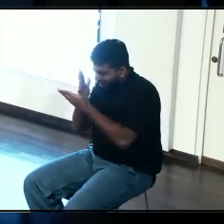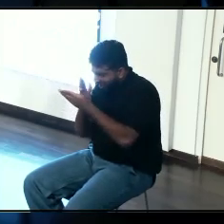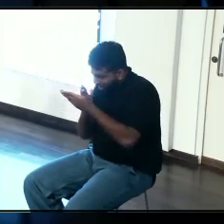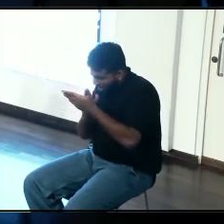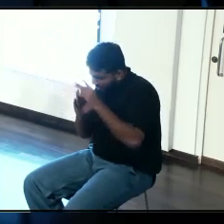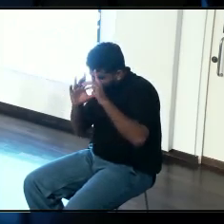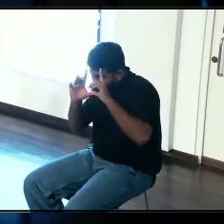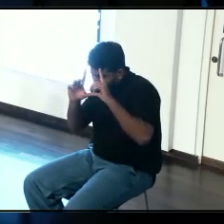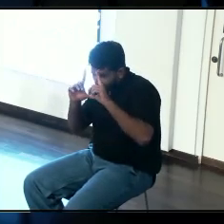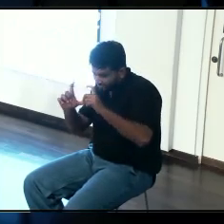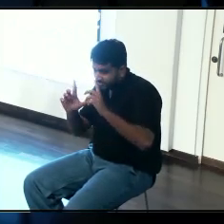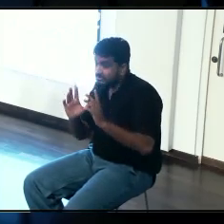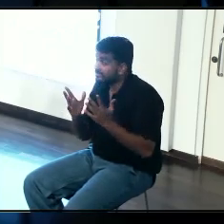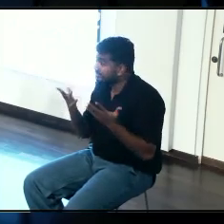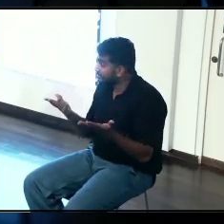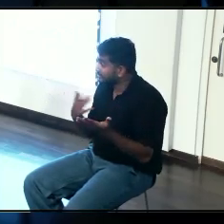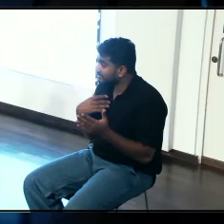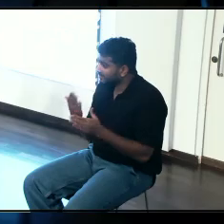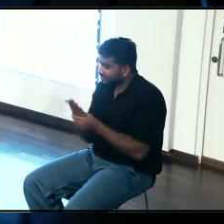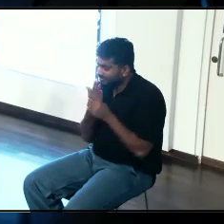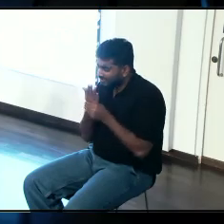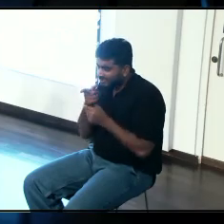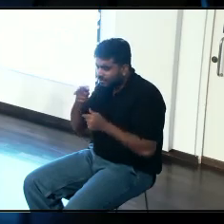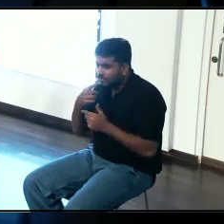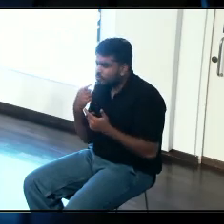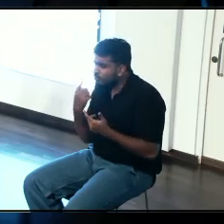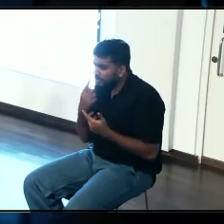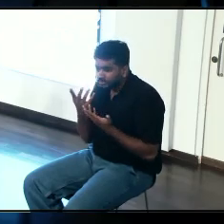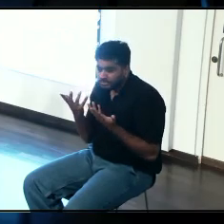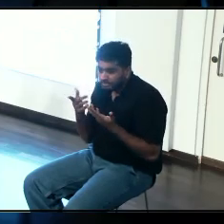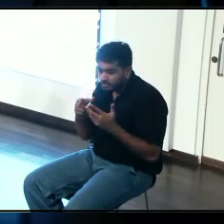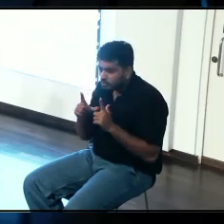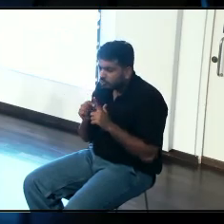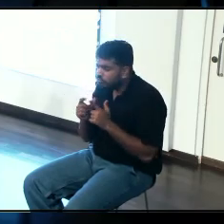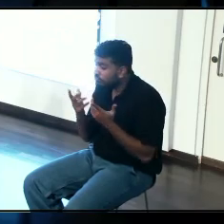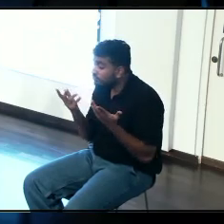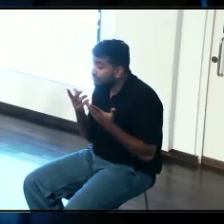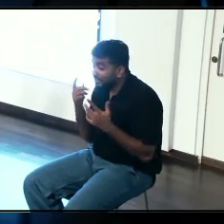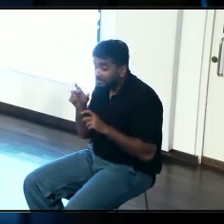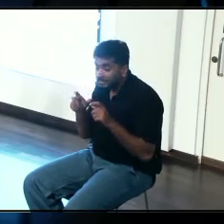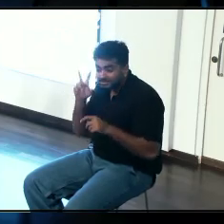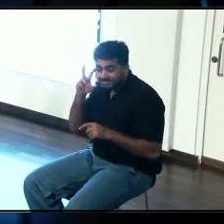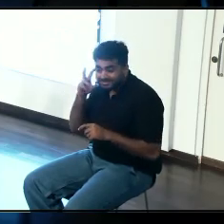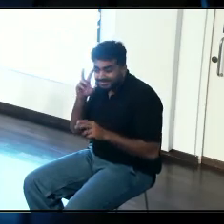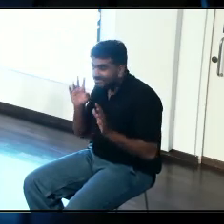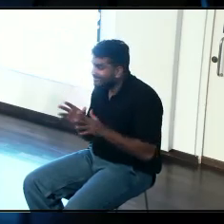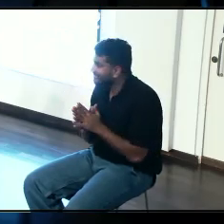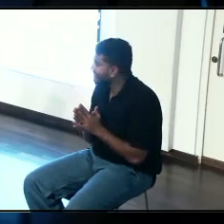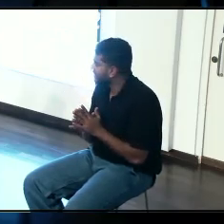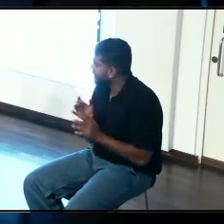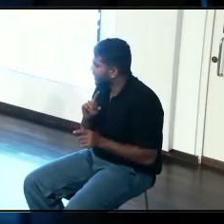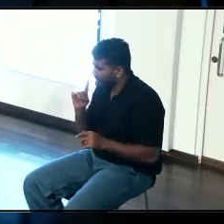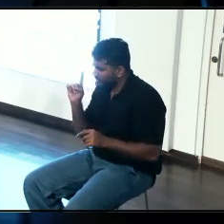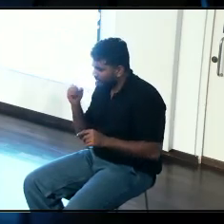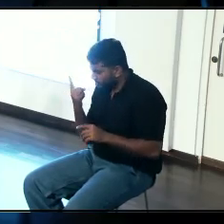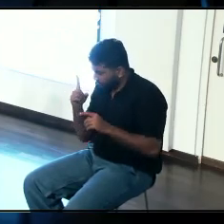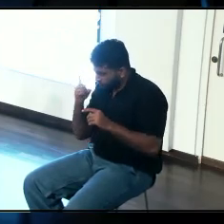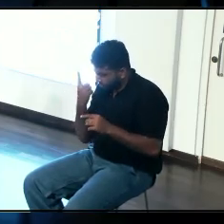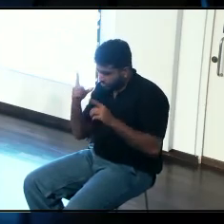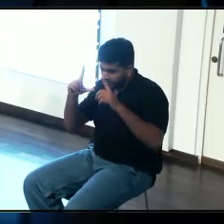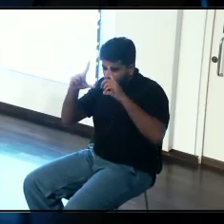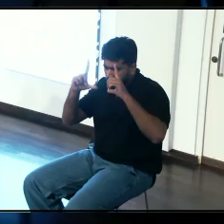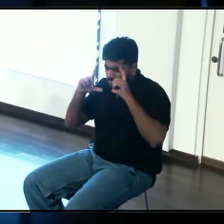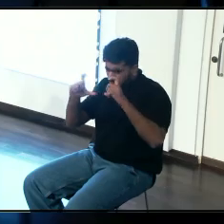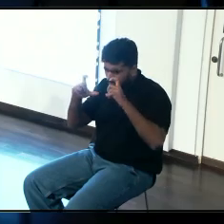her, and this creates a sense of mystery in terms of what she is doing. For example, when I first photographed